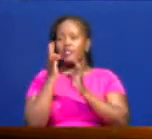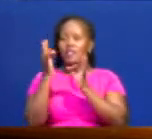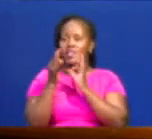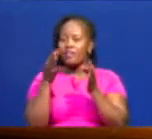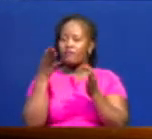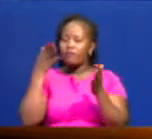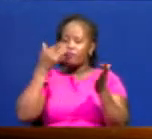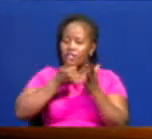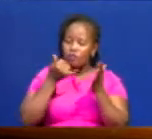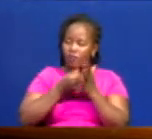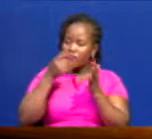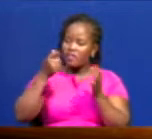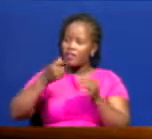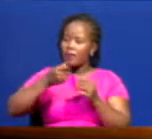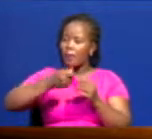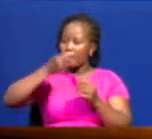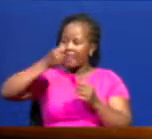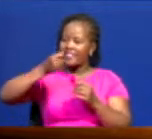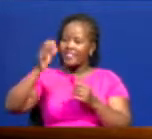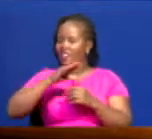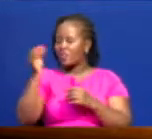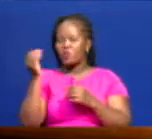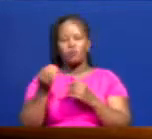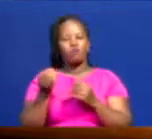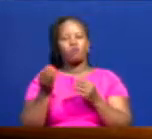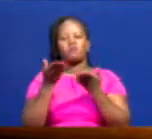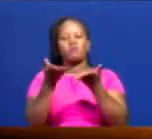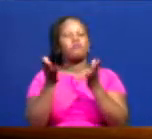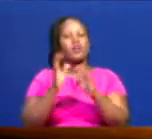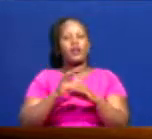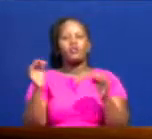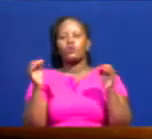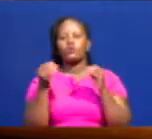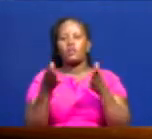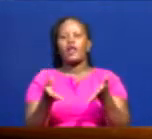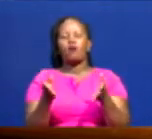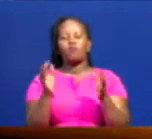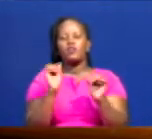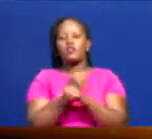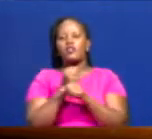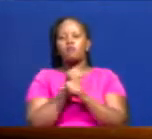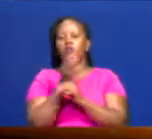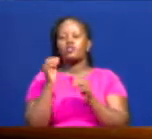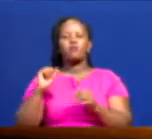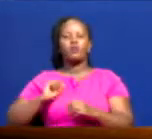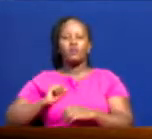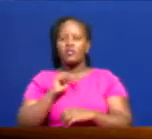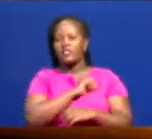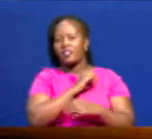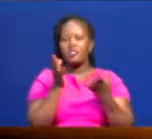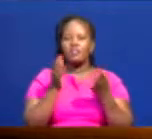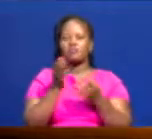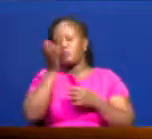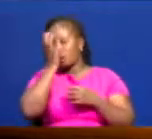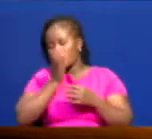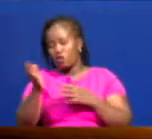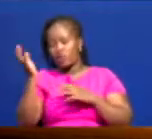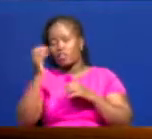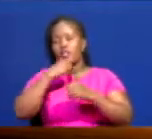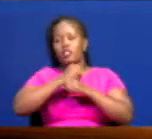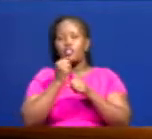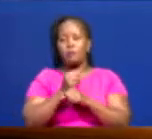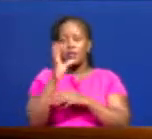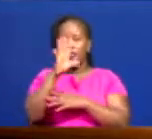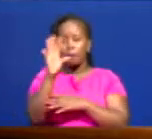exist. So there's no way that the Senate can be a bystander in the budget making process if the objects